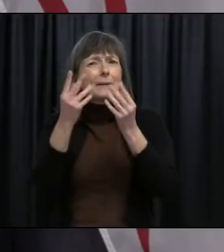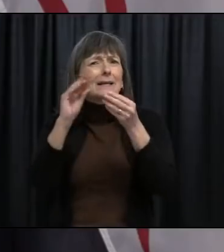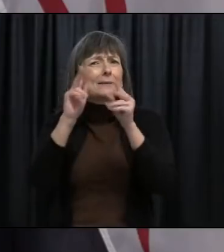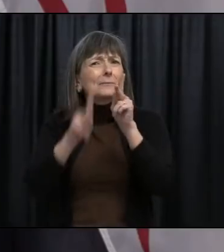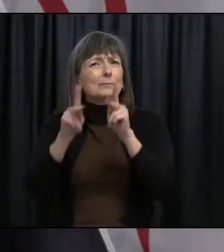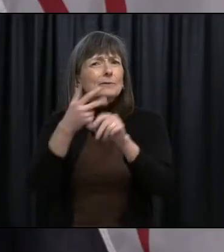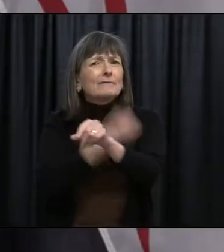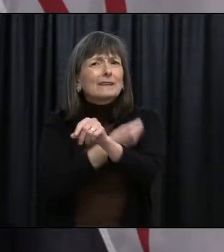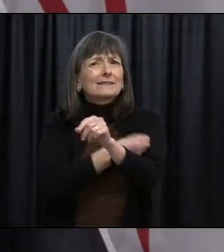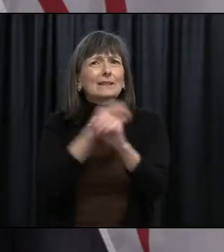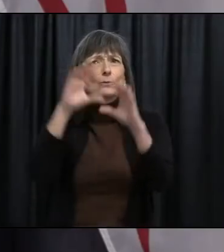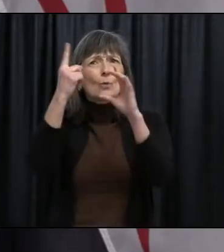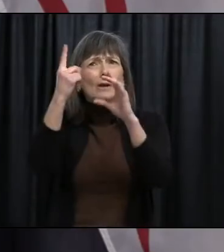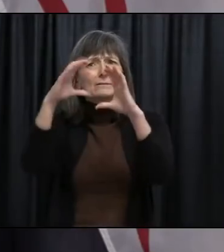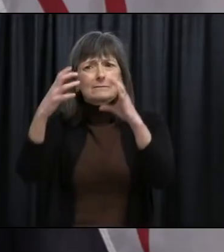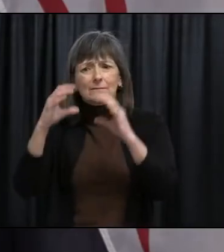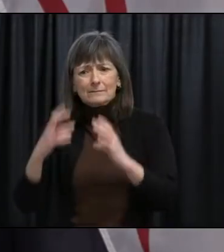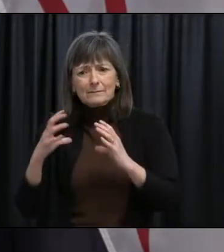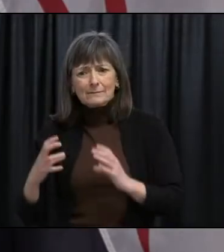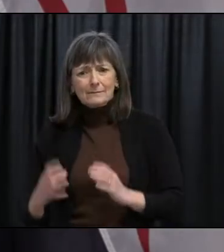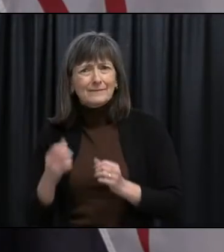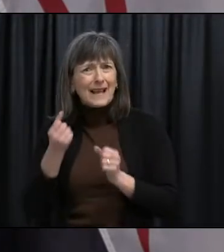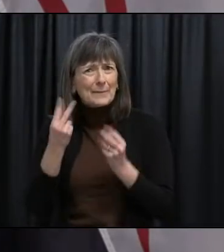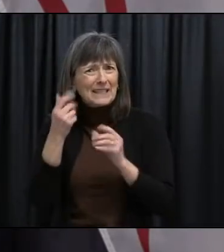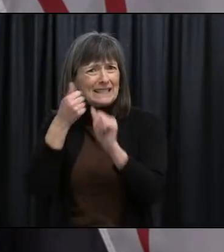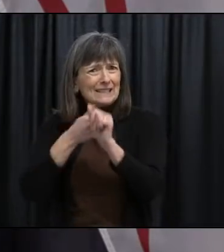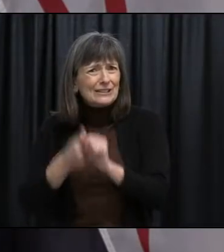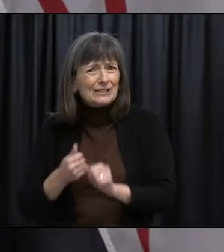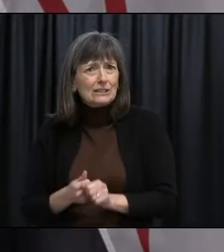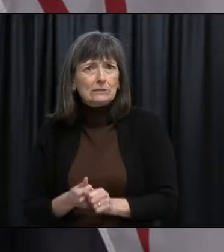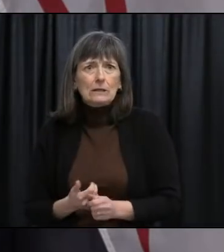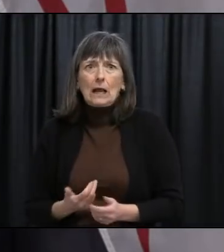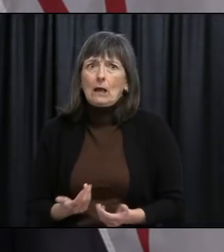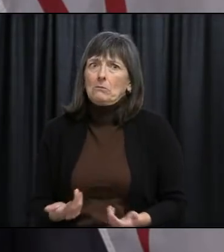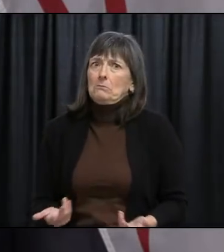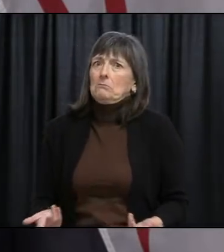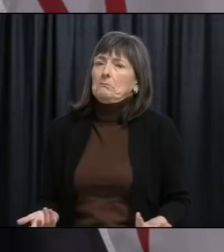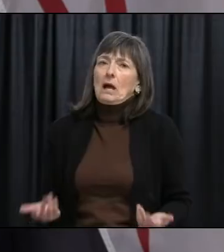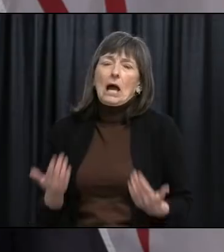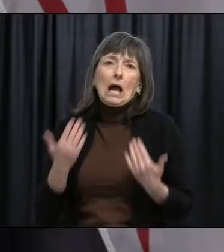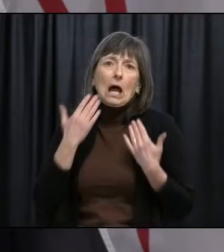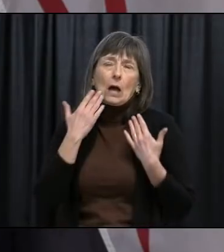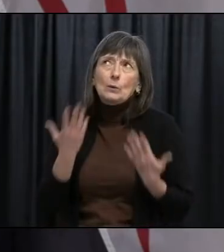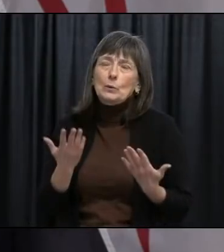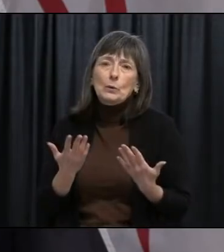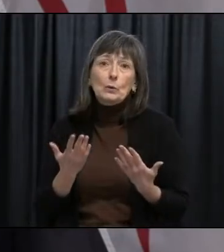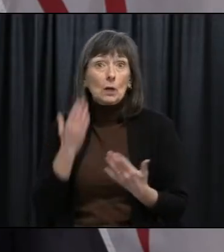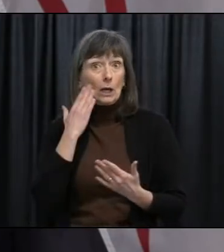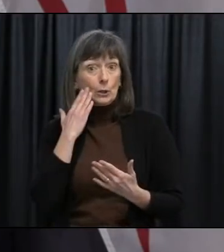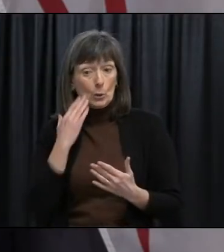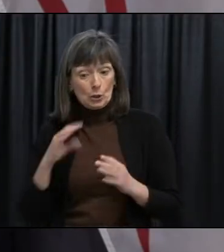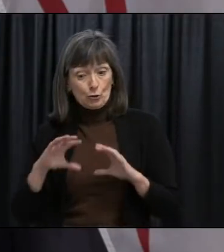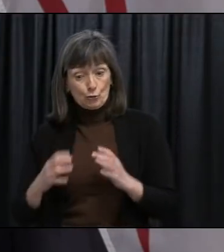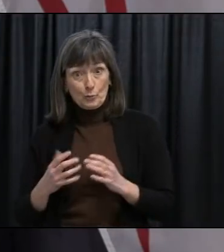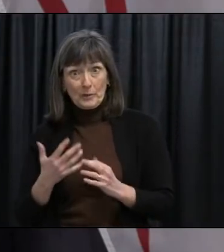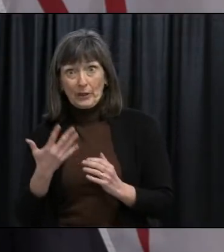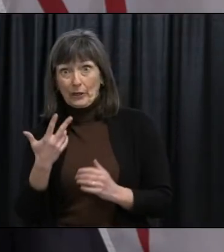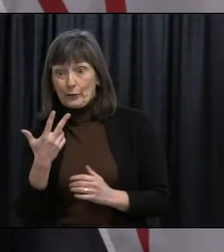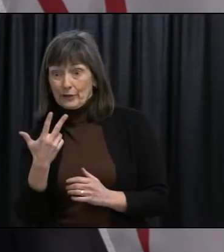I don't have a breakdown of the number of people in each phase, except to say at the end of phase 3, I hope that there's